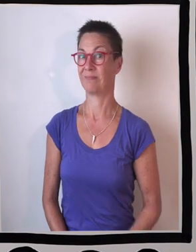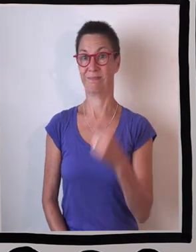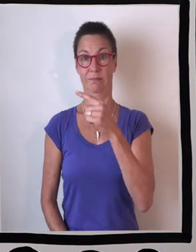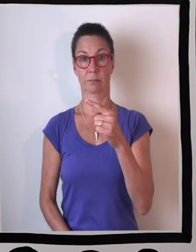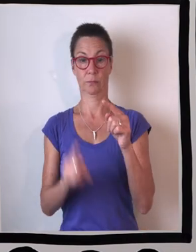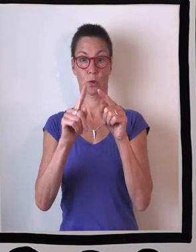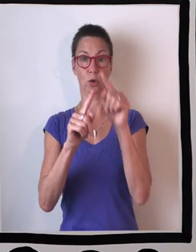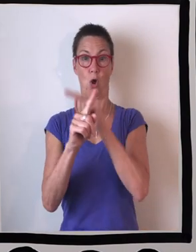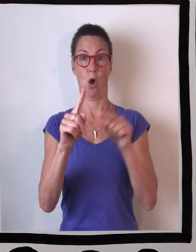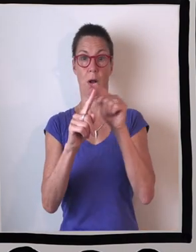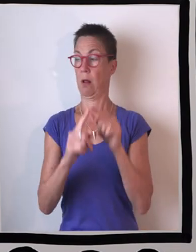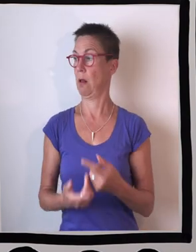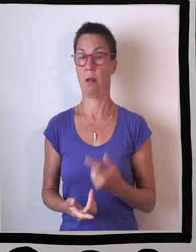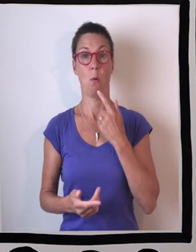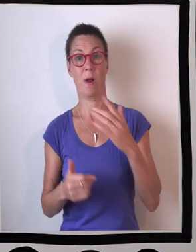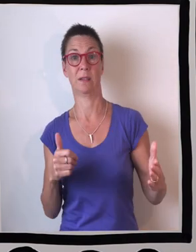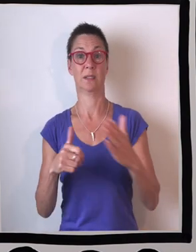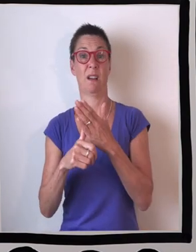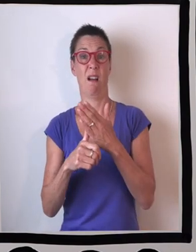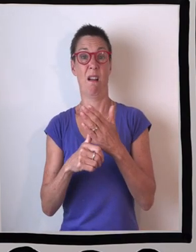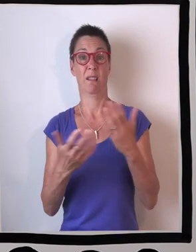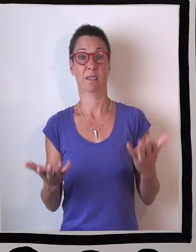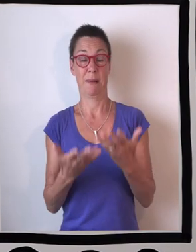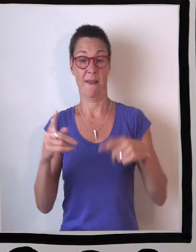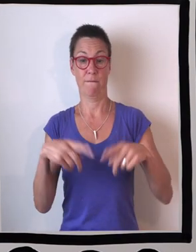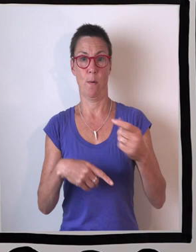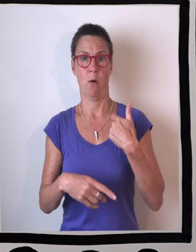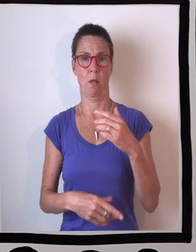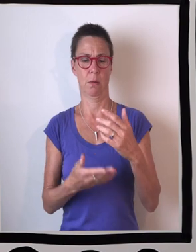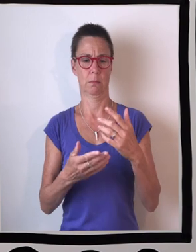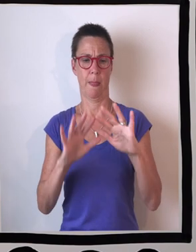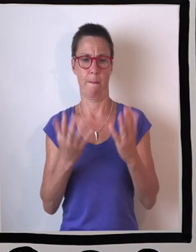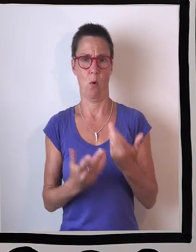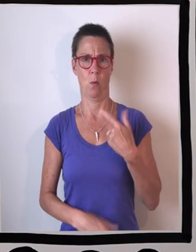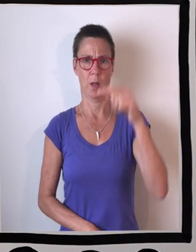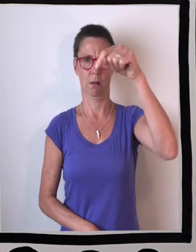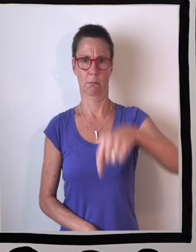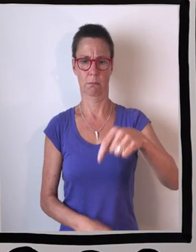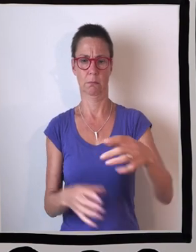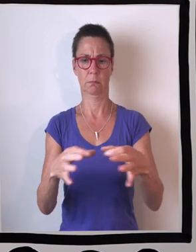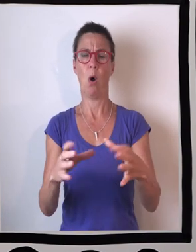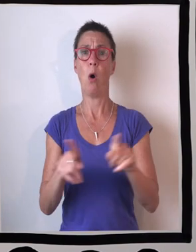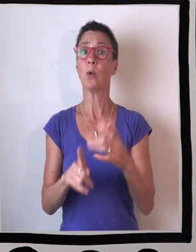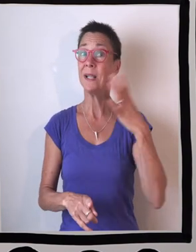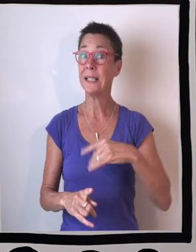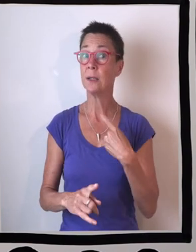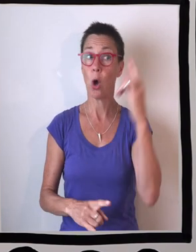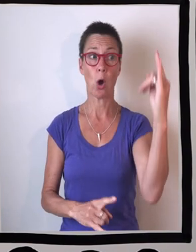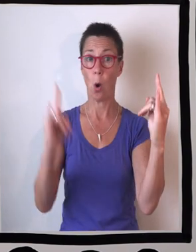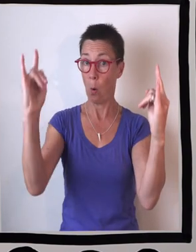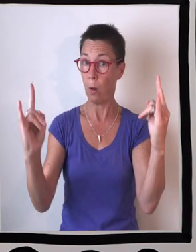our football at the start of the match. We're also going to need goals. So Arji is going to need